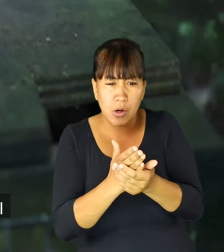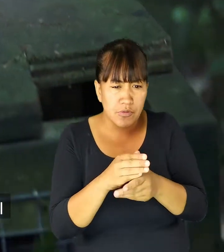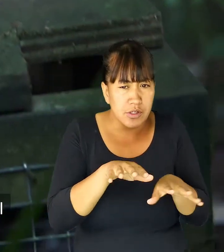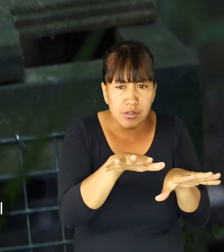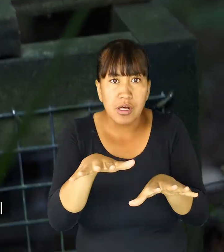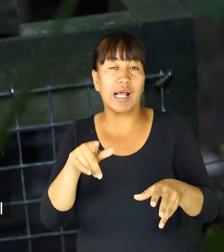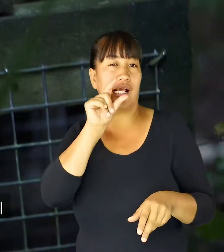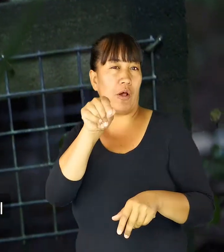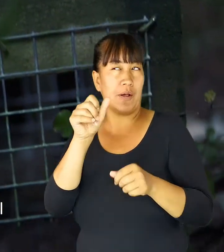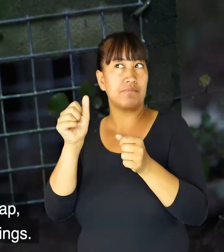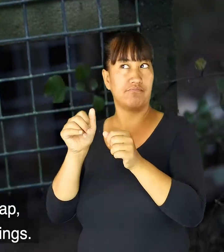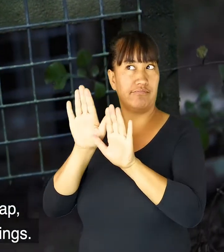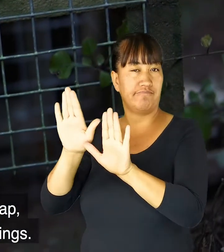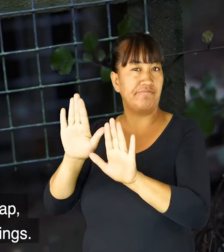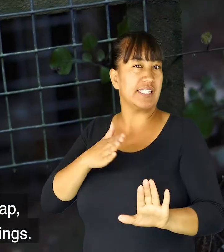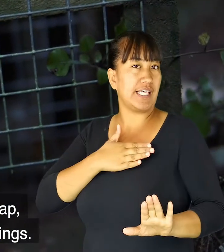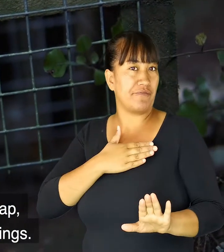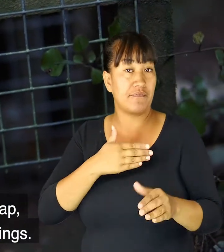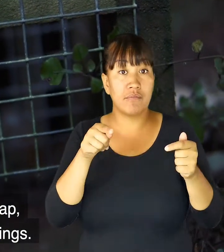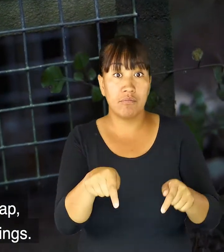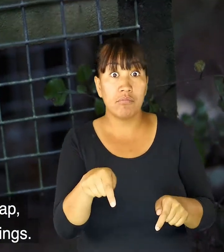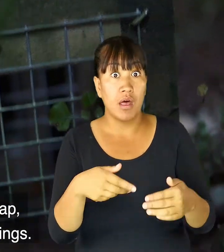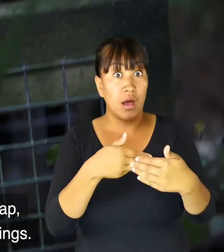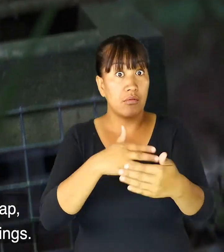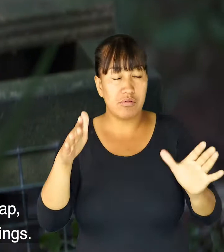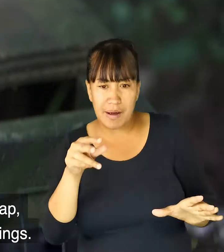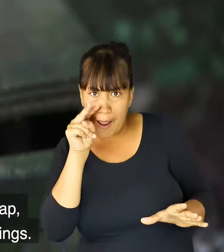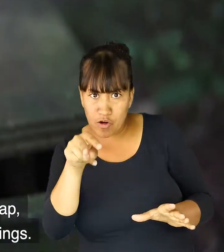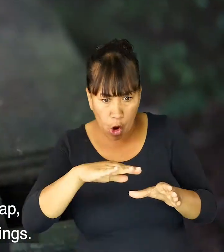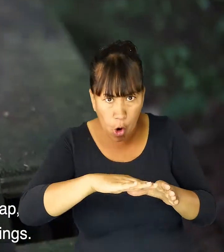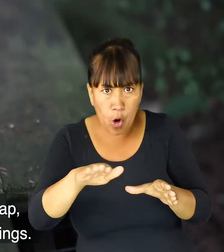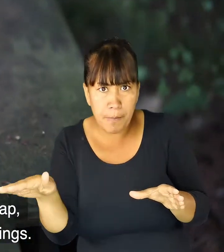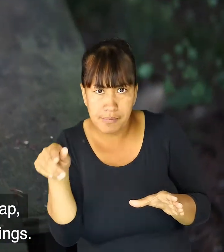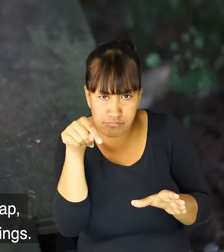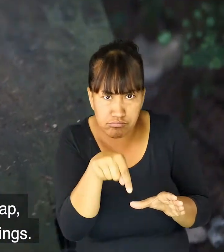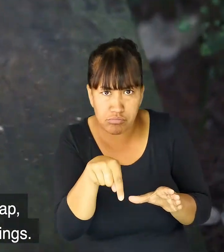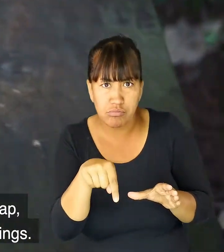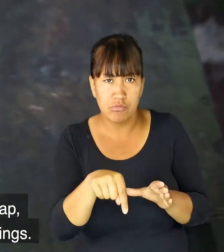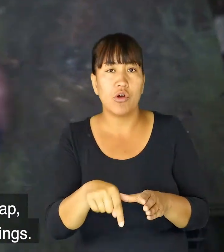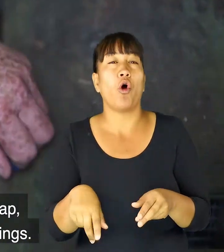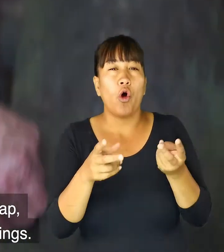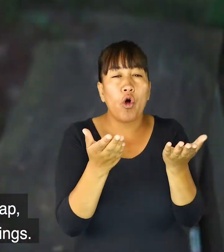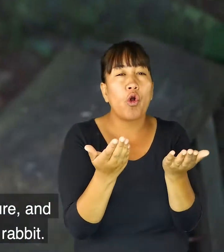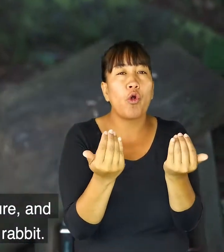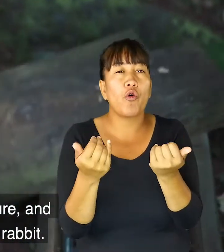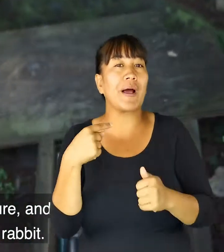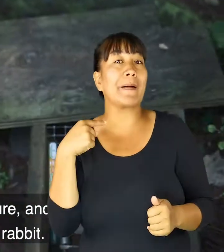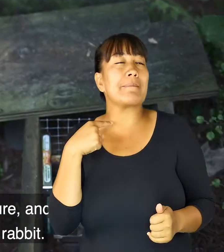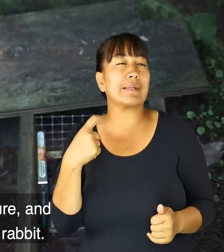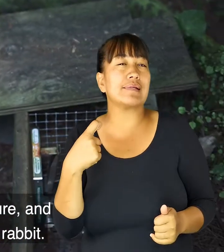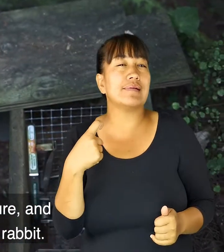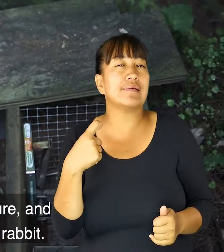kiwi safe. So when I come to a trap, keep a close eye on things, see